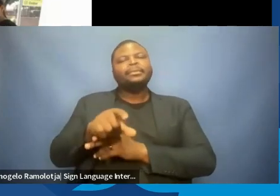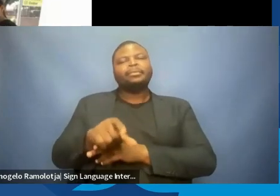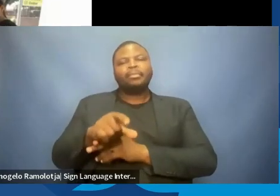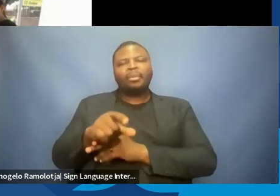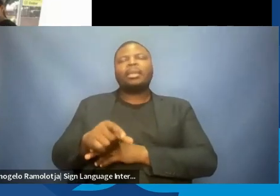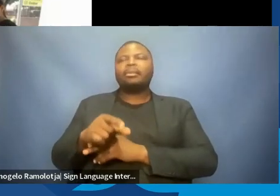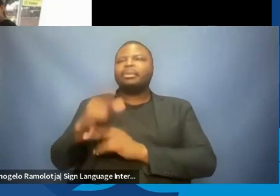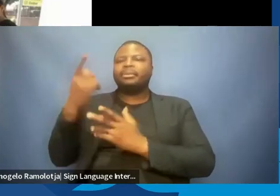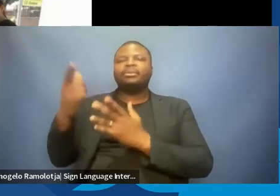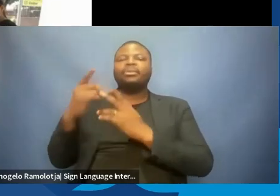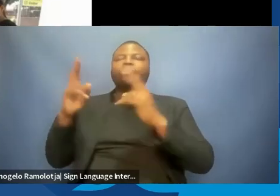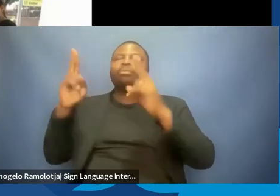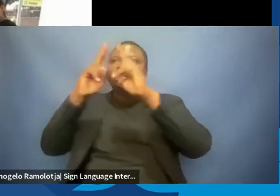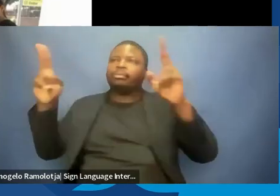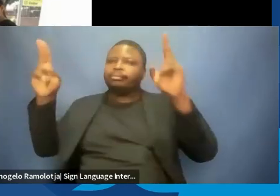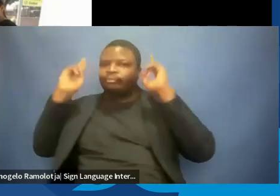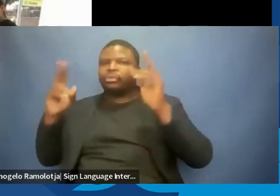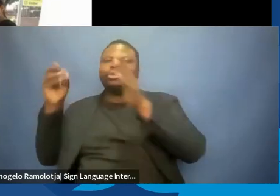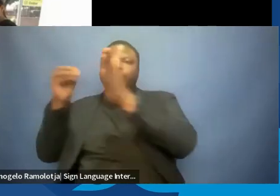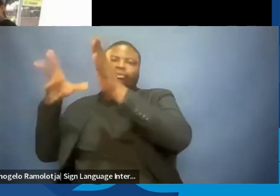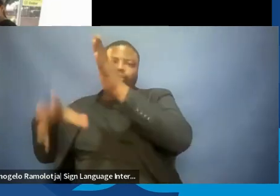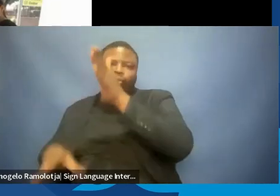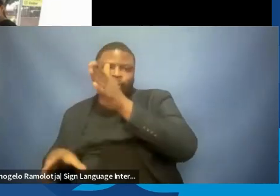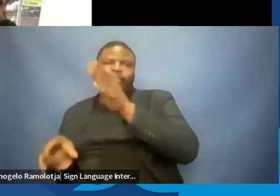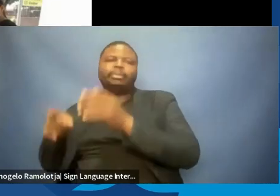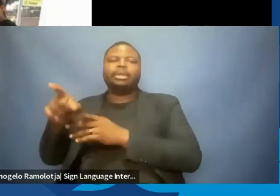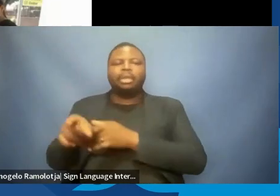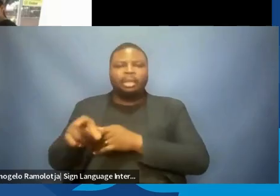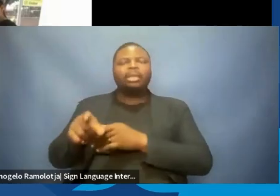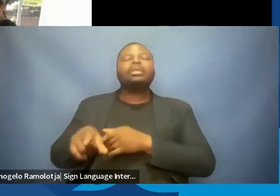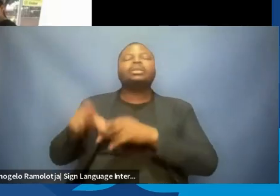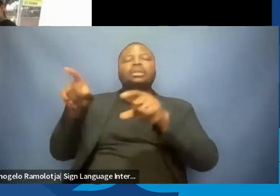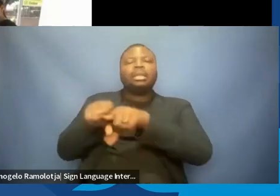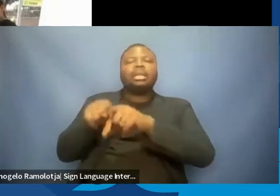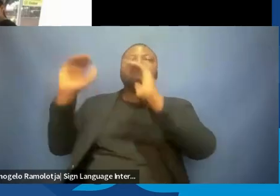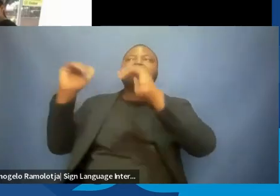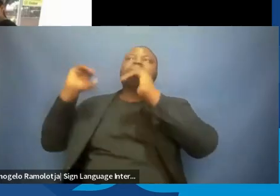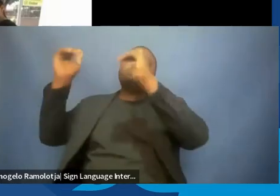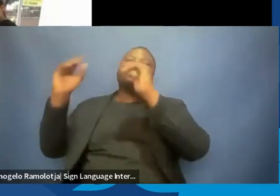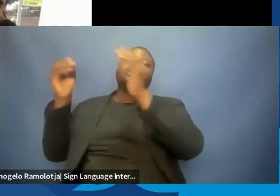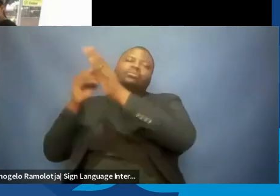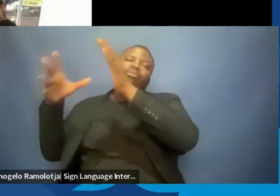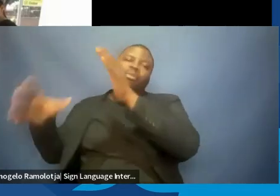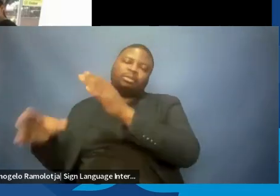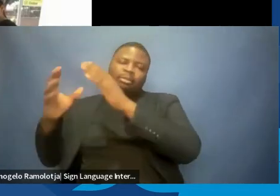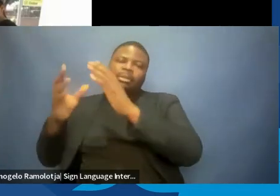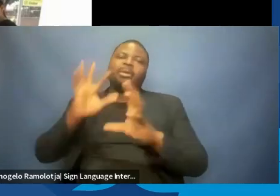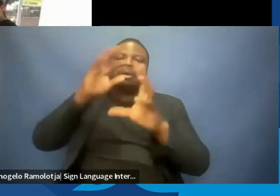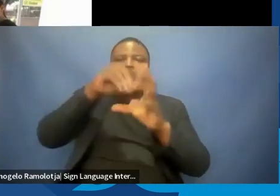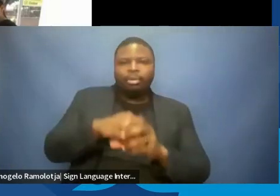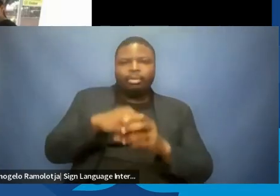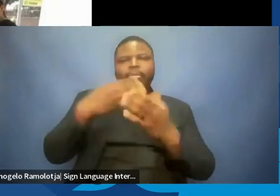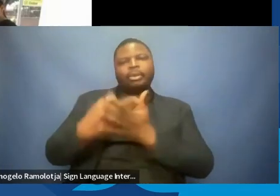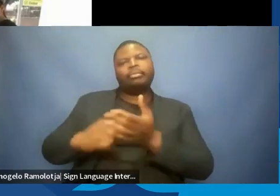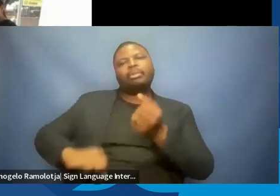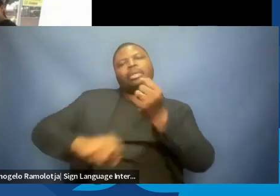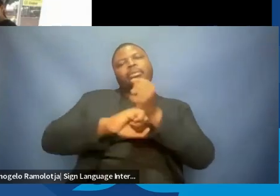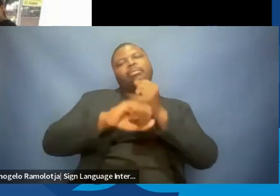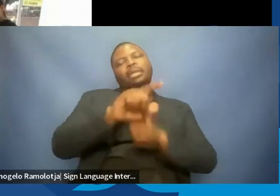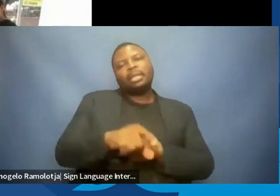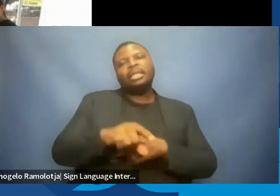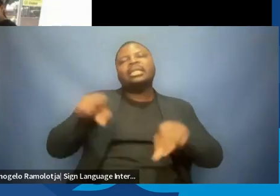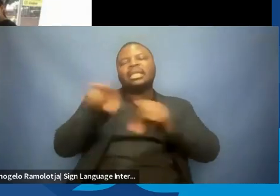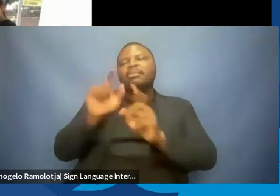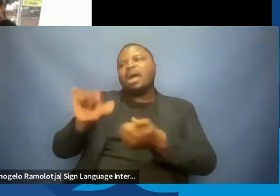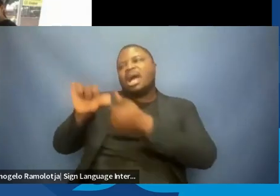members and stakeholders around harm reduction and the services that we provide, but it includes undergraduate and